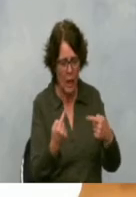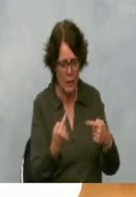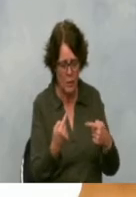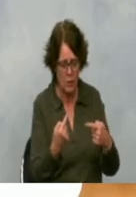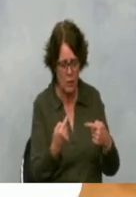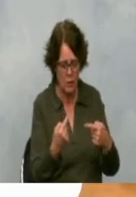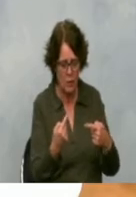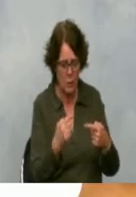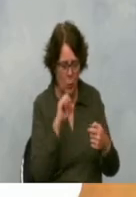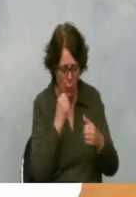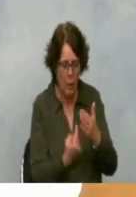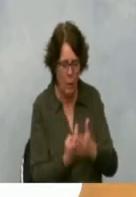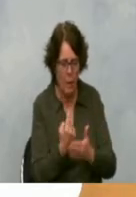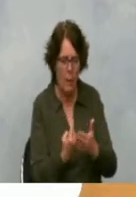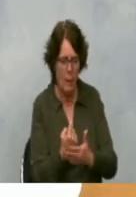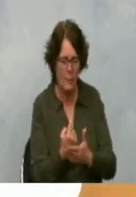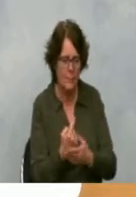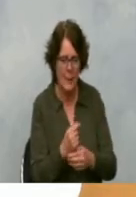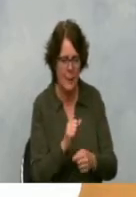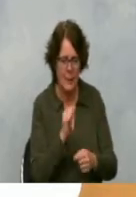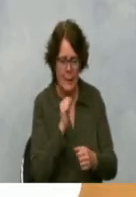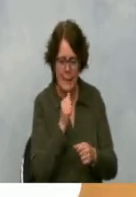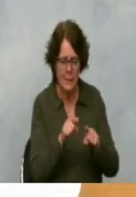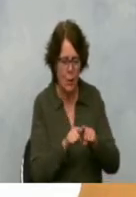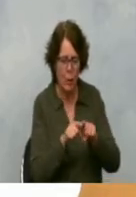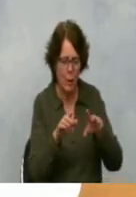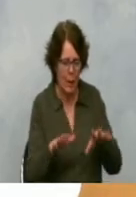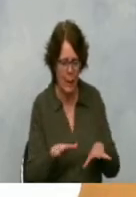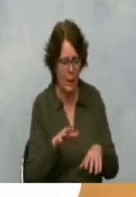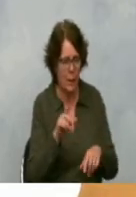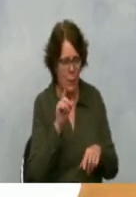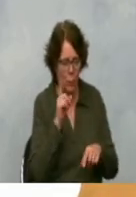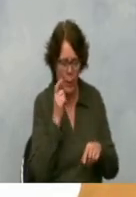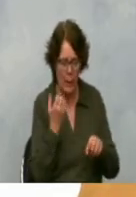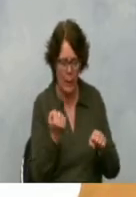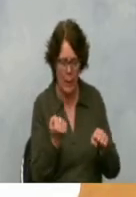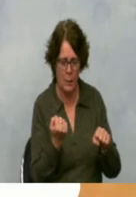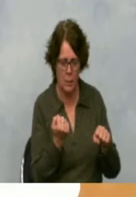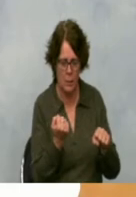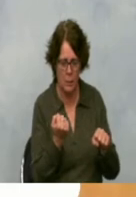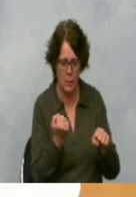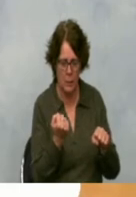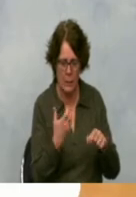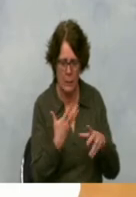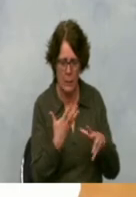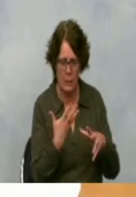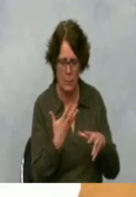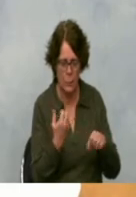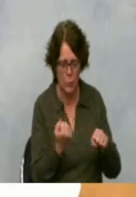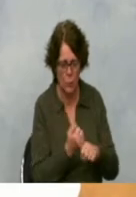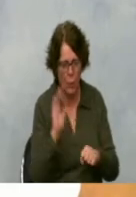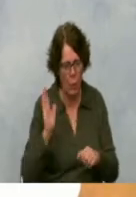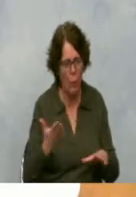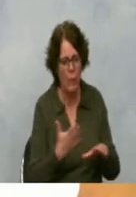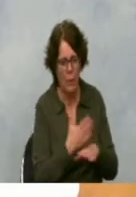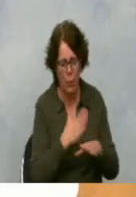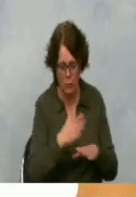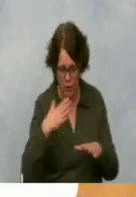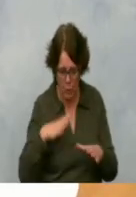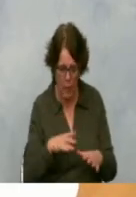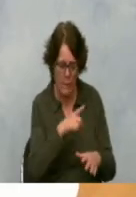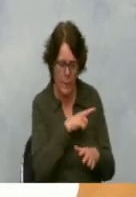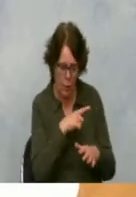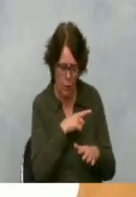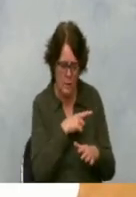see, it's unlikely that we'll be able to undertake all the works that are required, given the squeeze in funding and the pressure